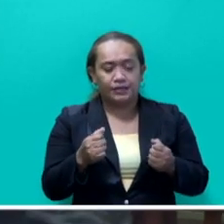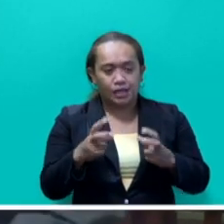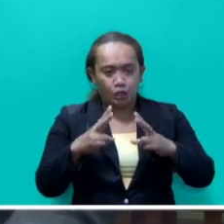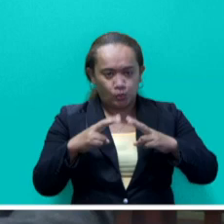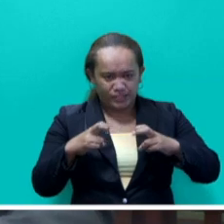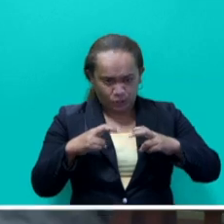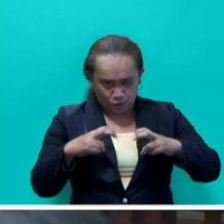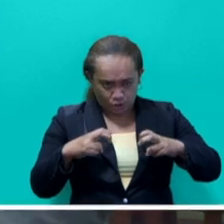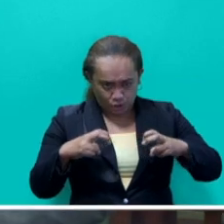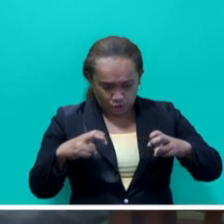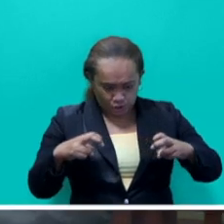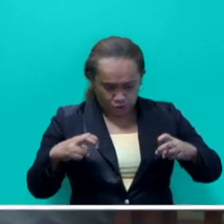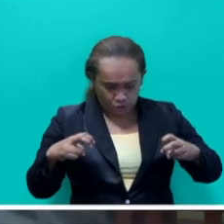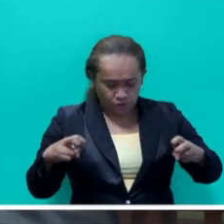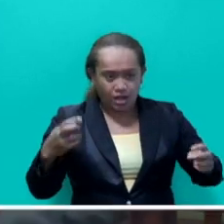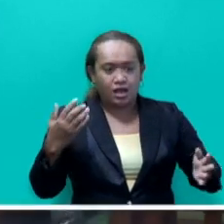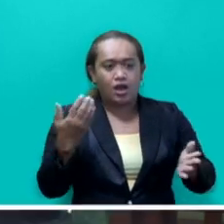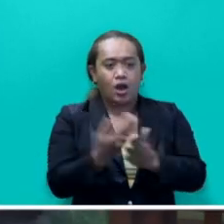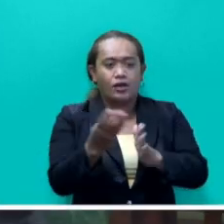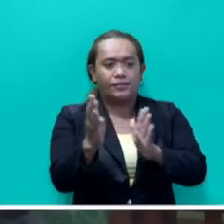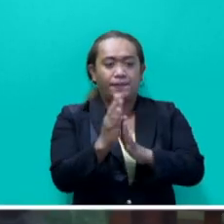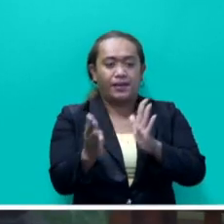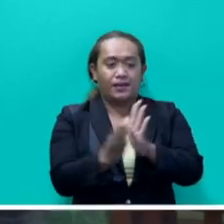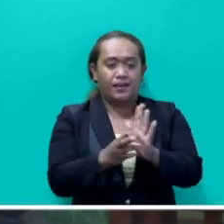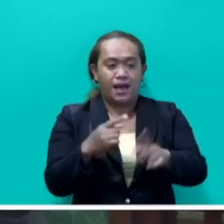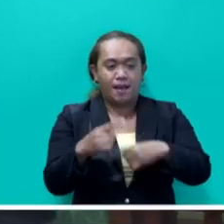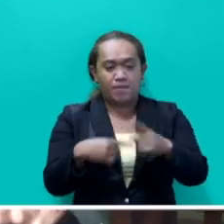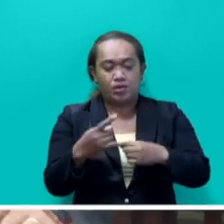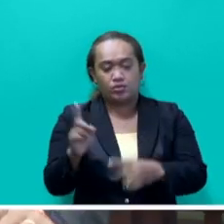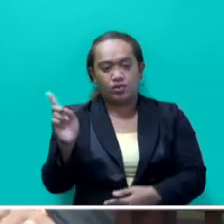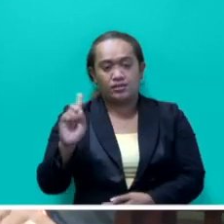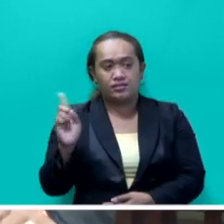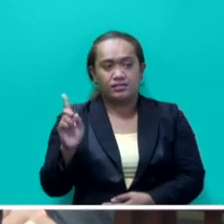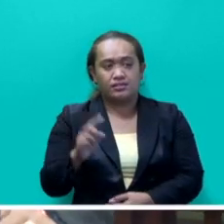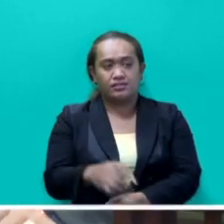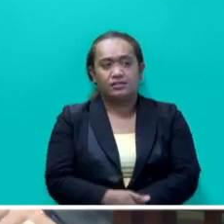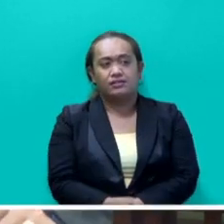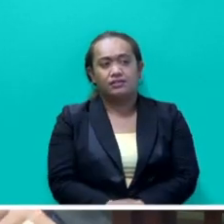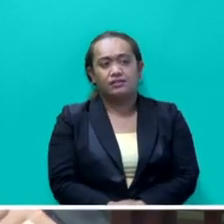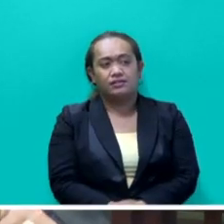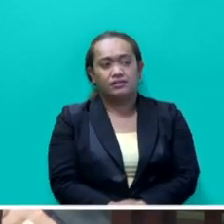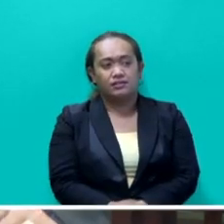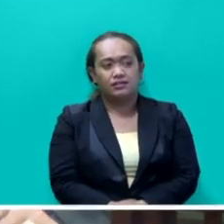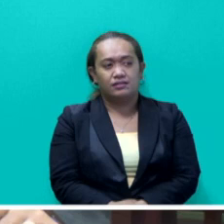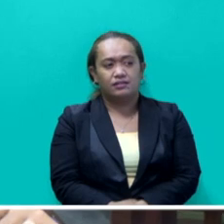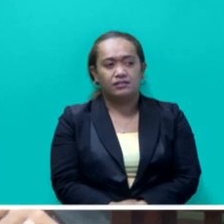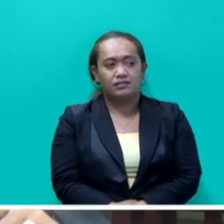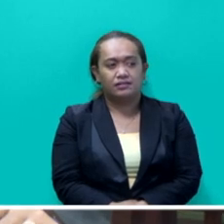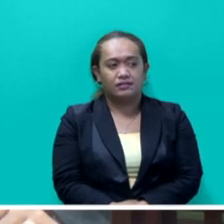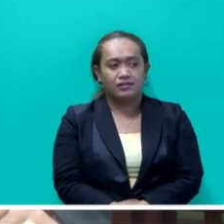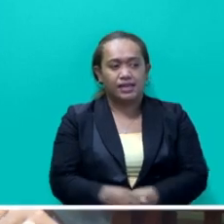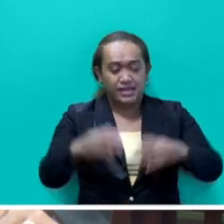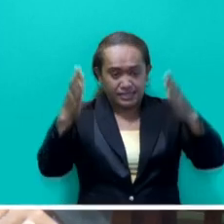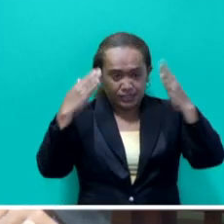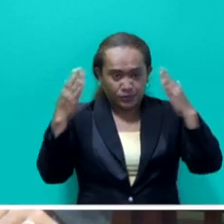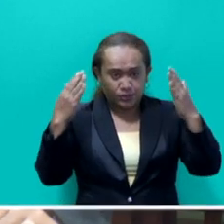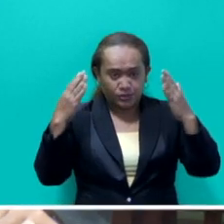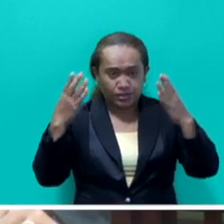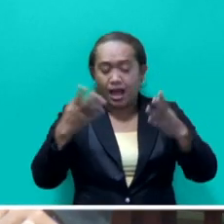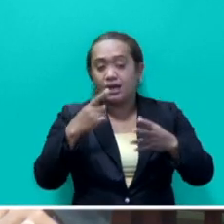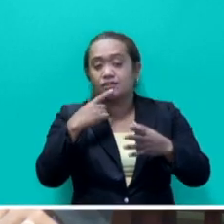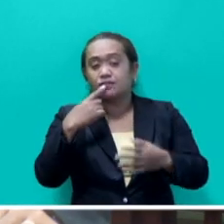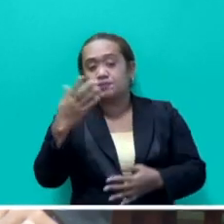research on the bill itself, because as the previous speakers have stated, Honorable